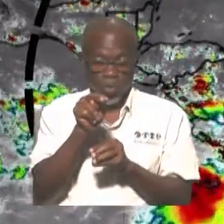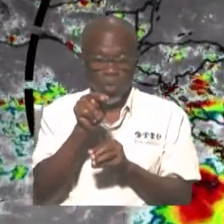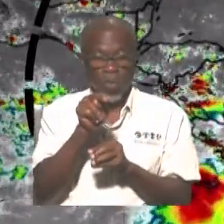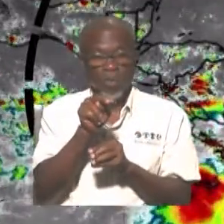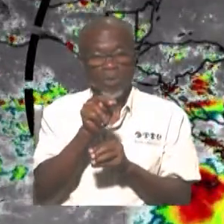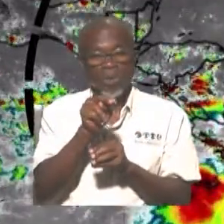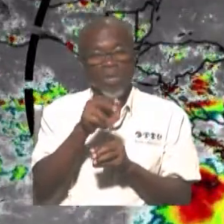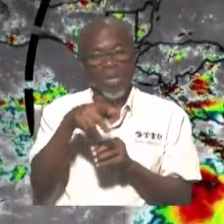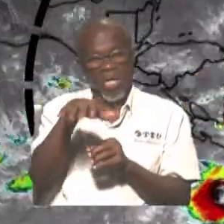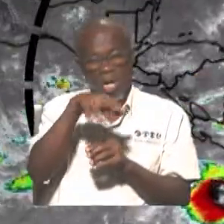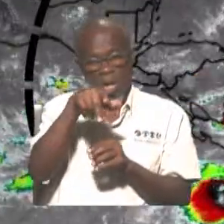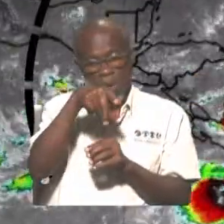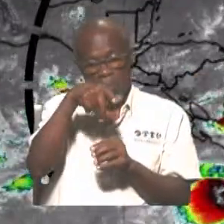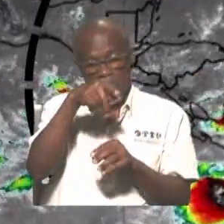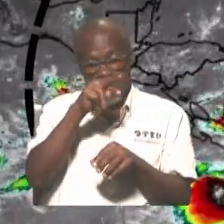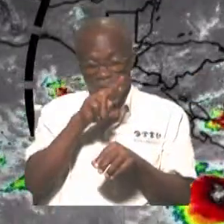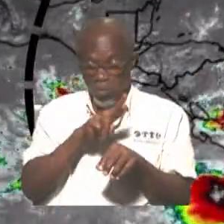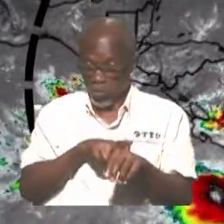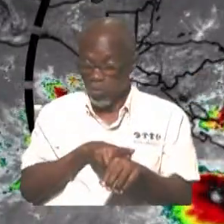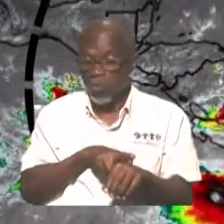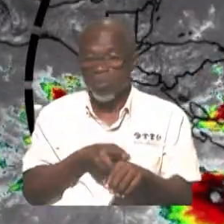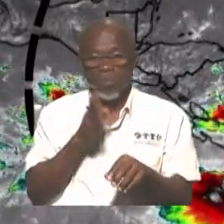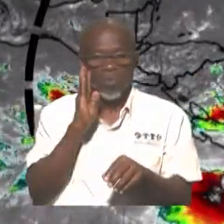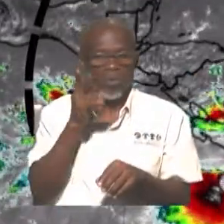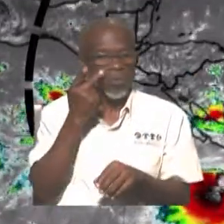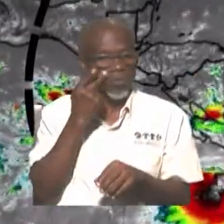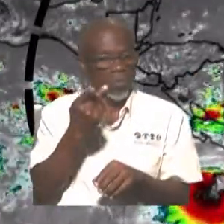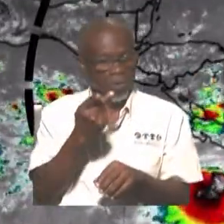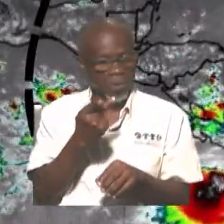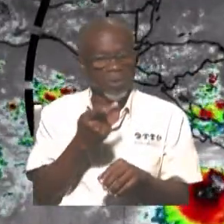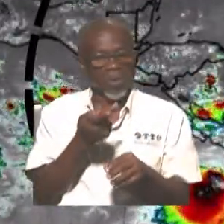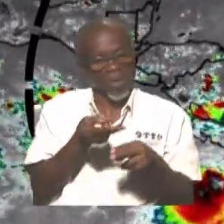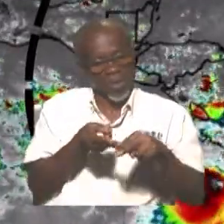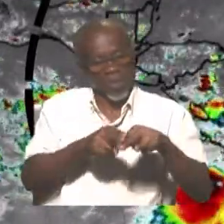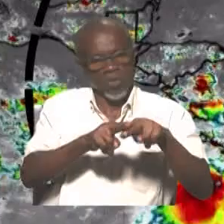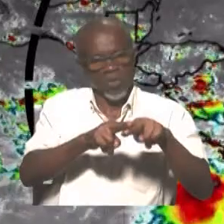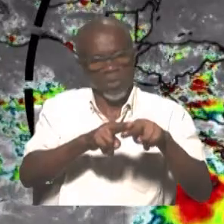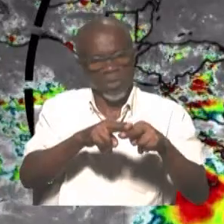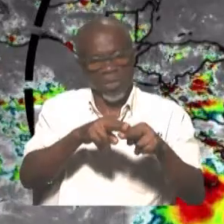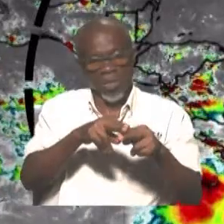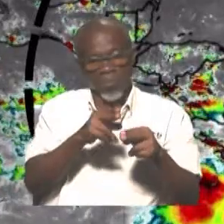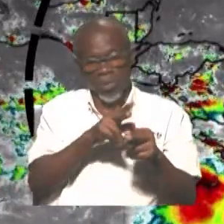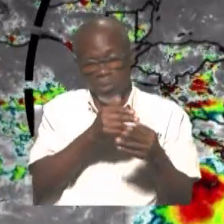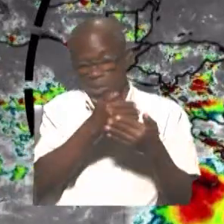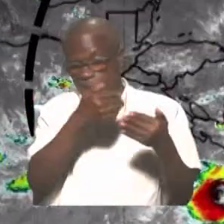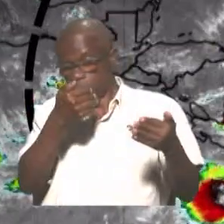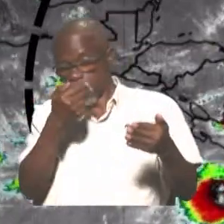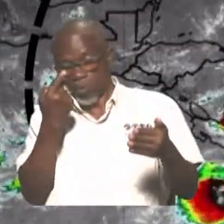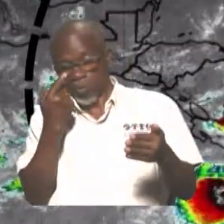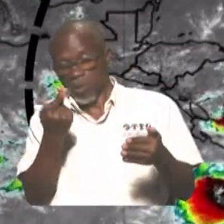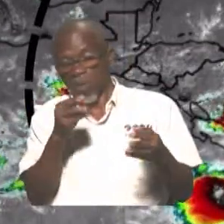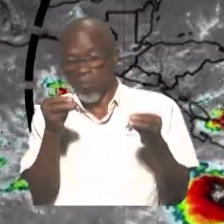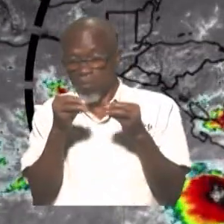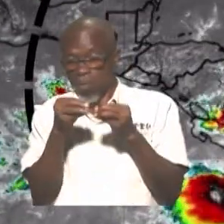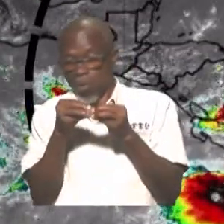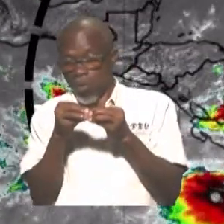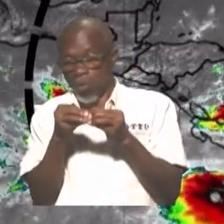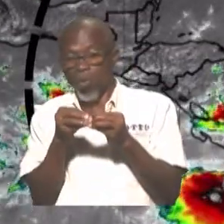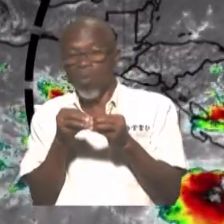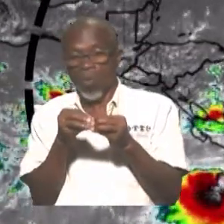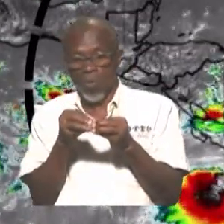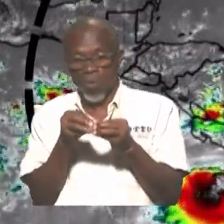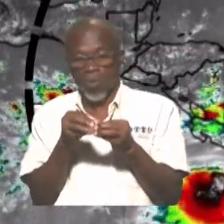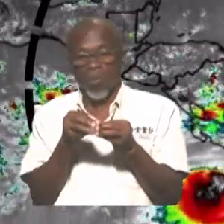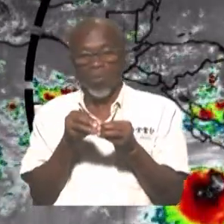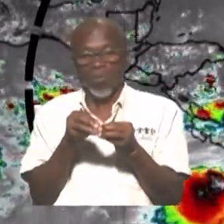Puerto Rico. Just behind it, we're tracking another tropical wave, and this one's organization is well defined